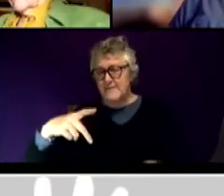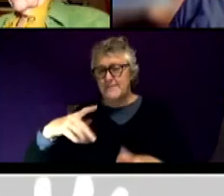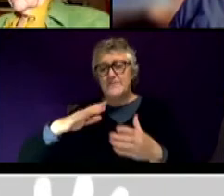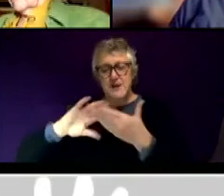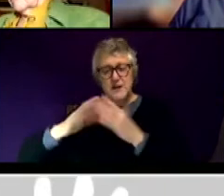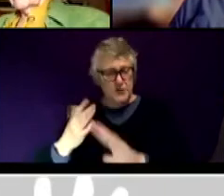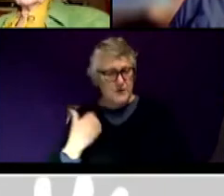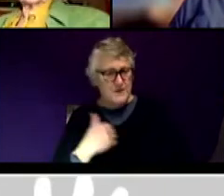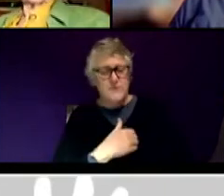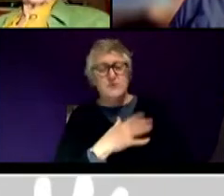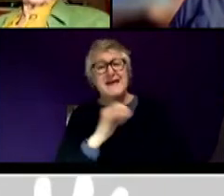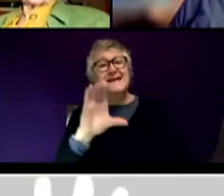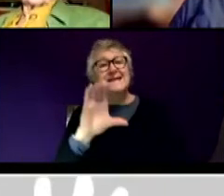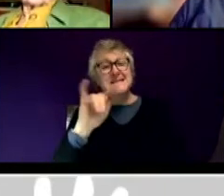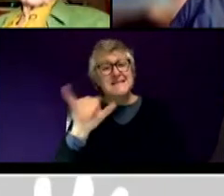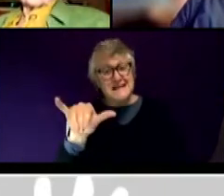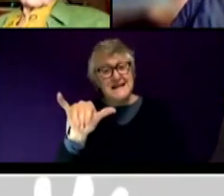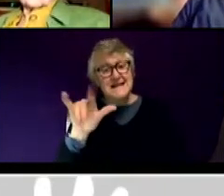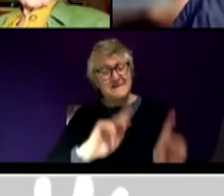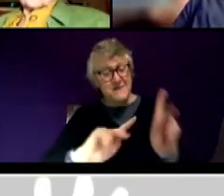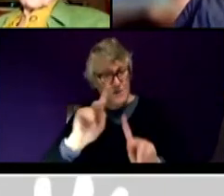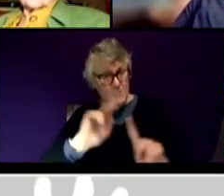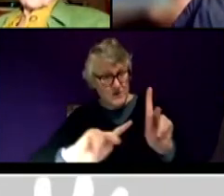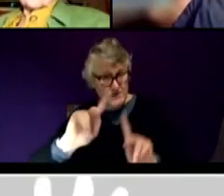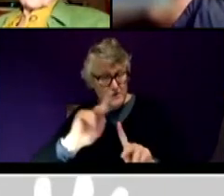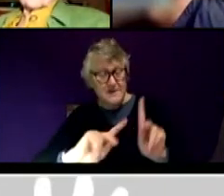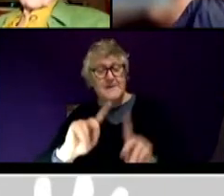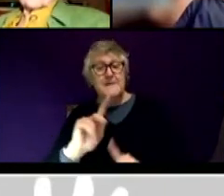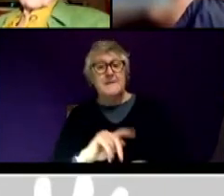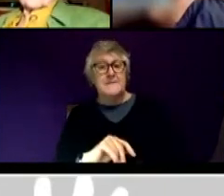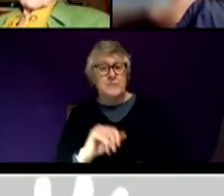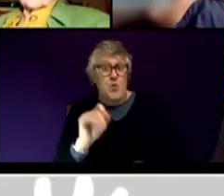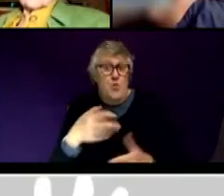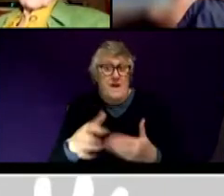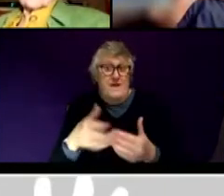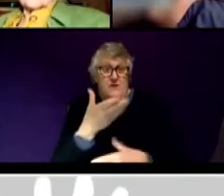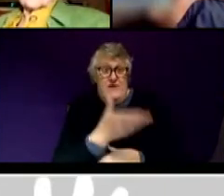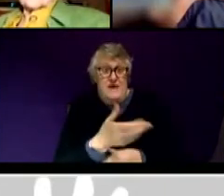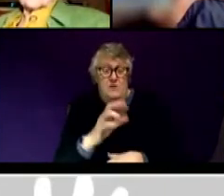city folk or the DOJ or anybody, a captioner.